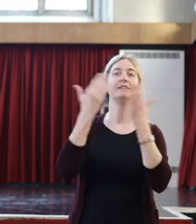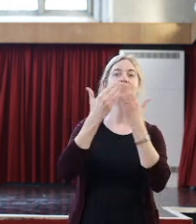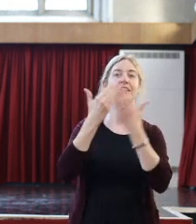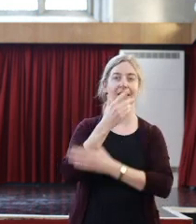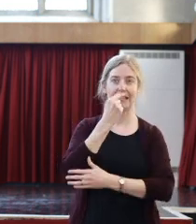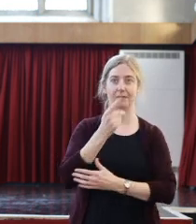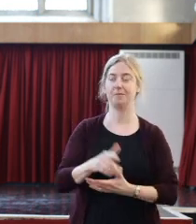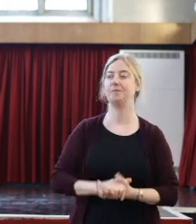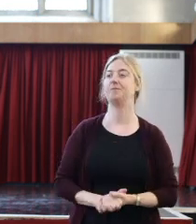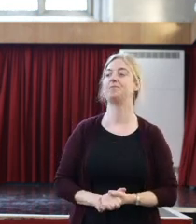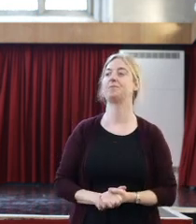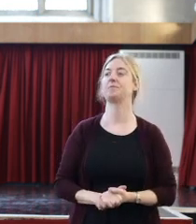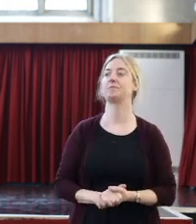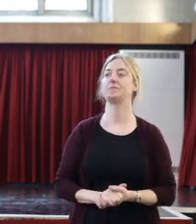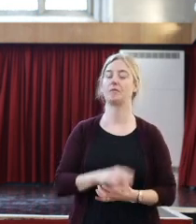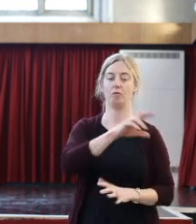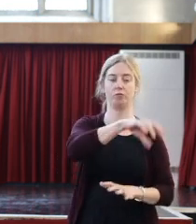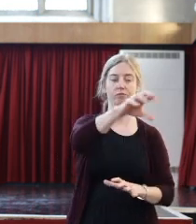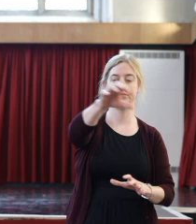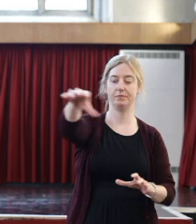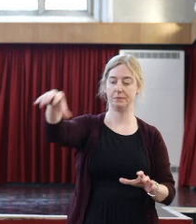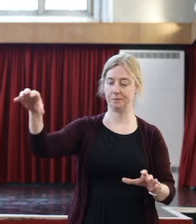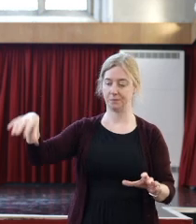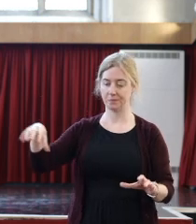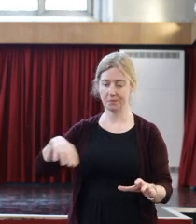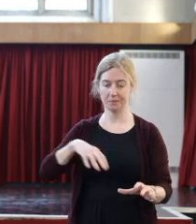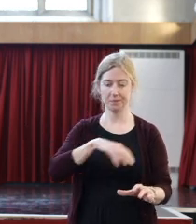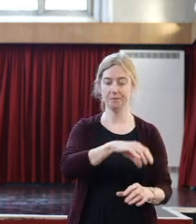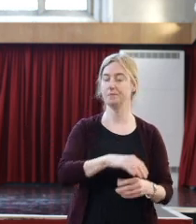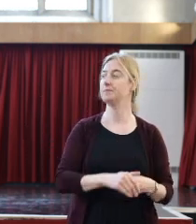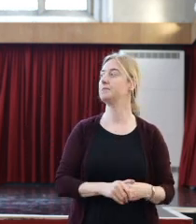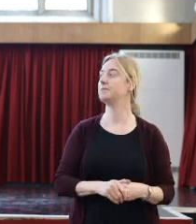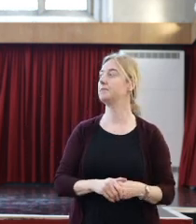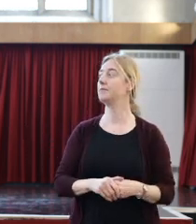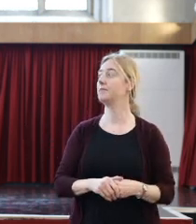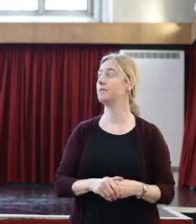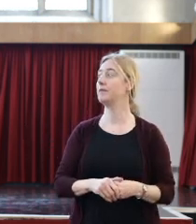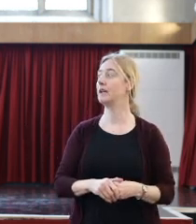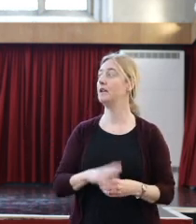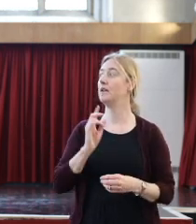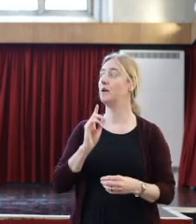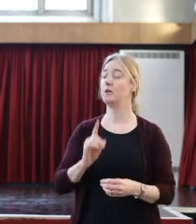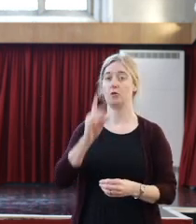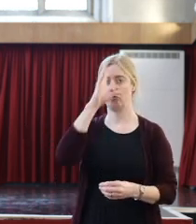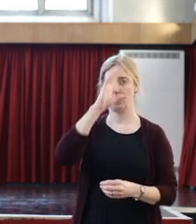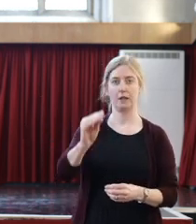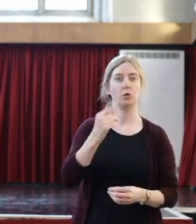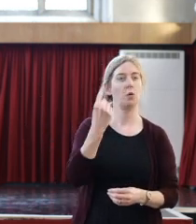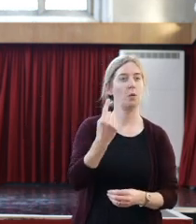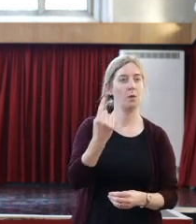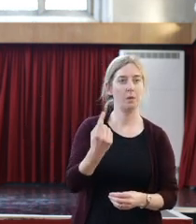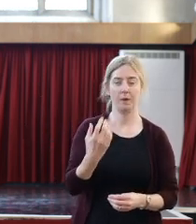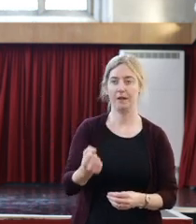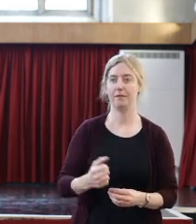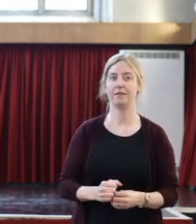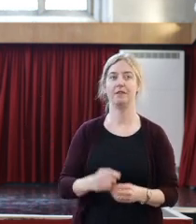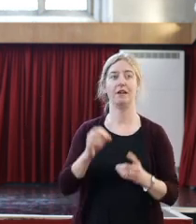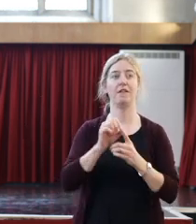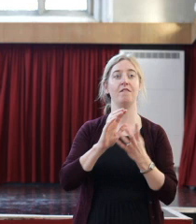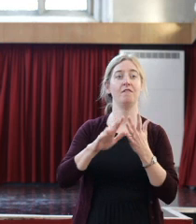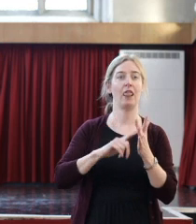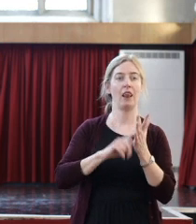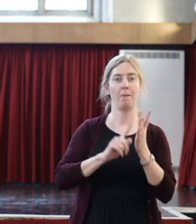this evening in and around Norwich. So I'm going to read you out, I'm going to just remind you who they are. Philippa